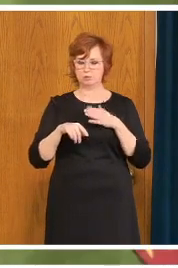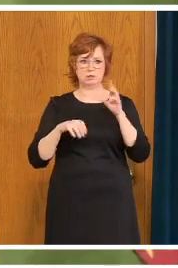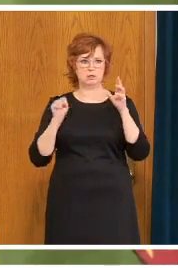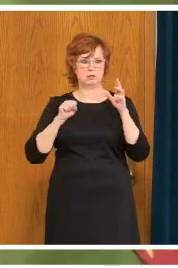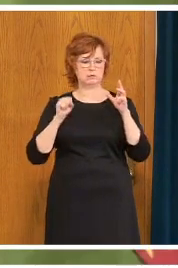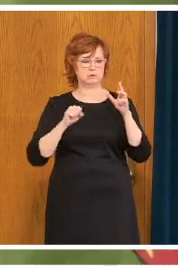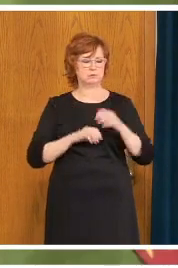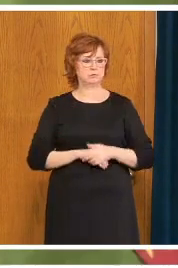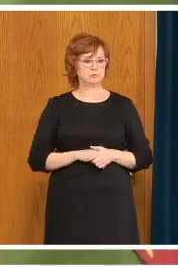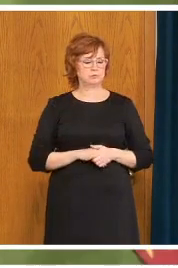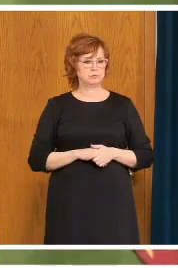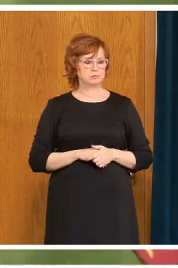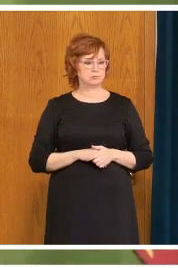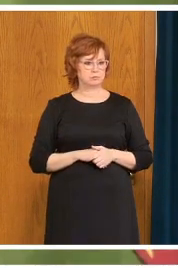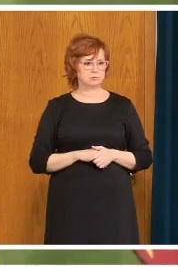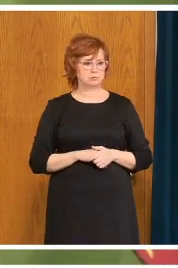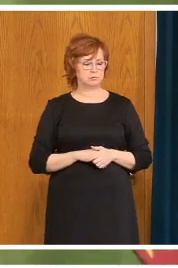Yes, please.